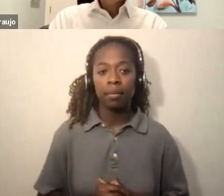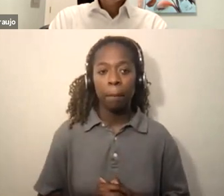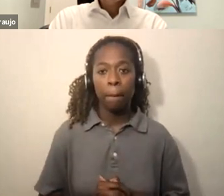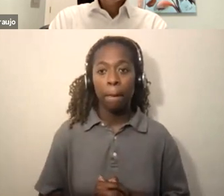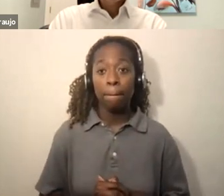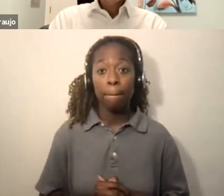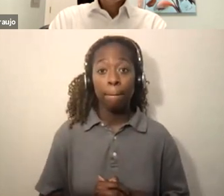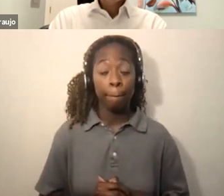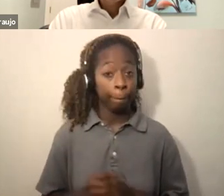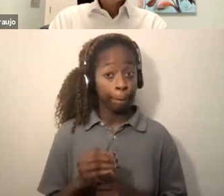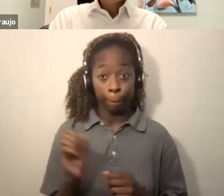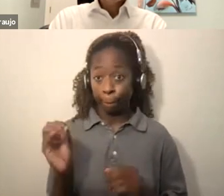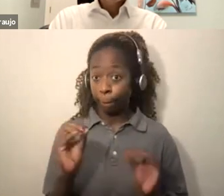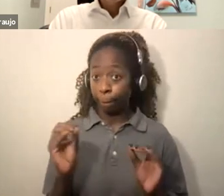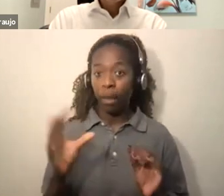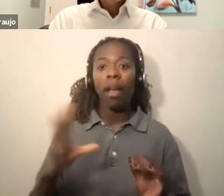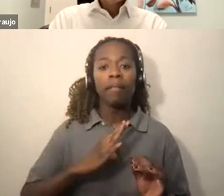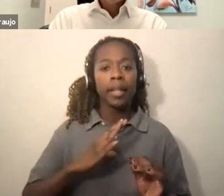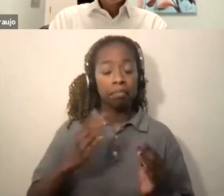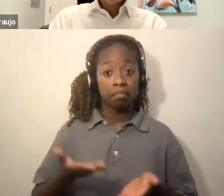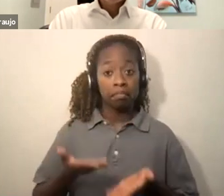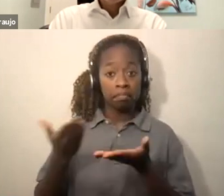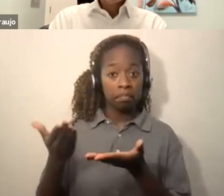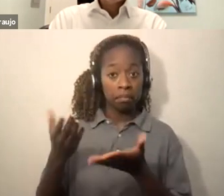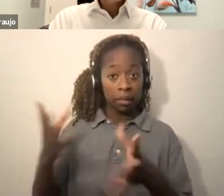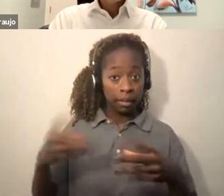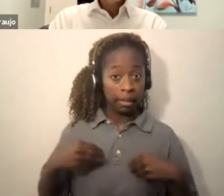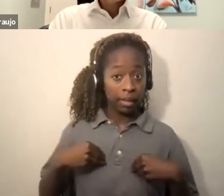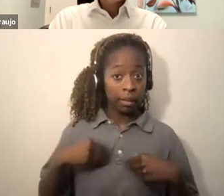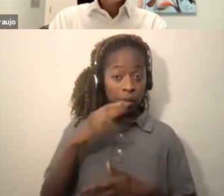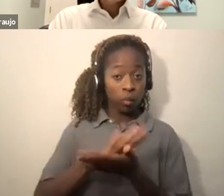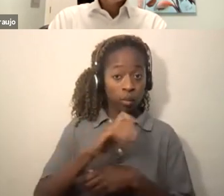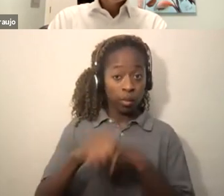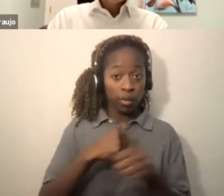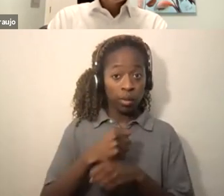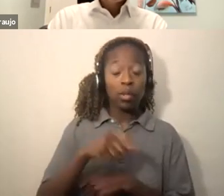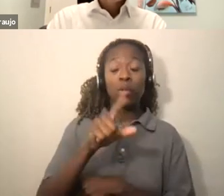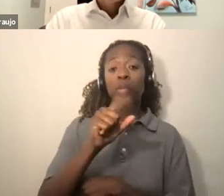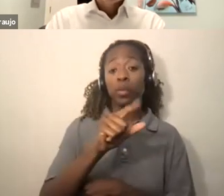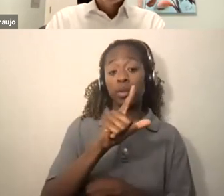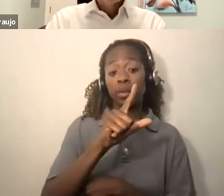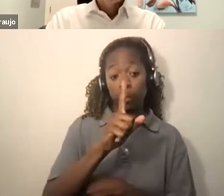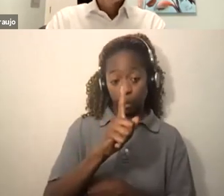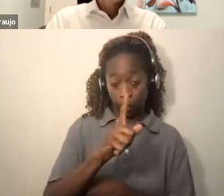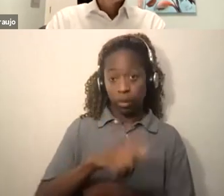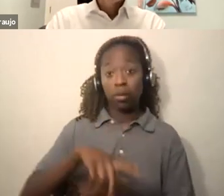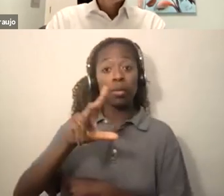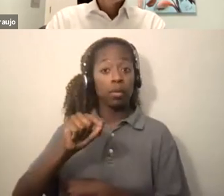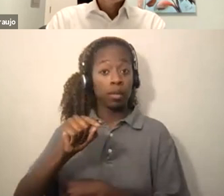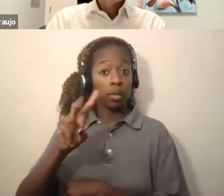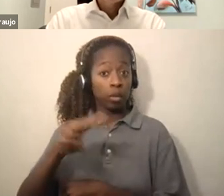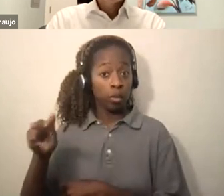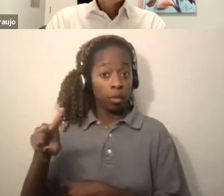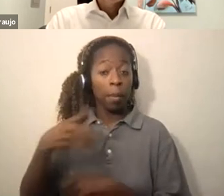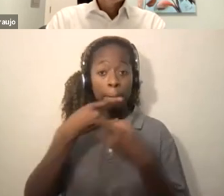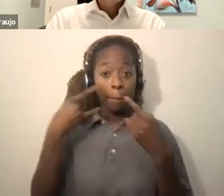there no further questions i will entertain a motion to accept the school year 2021 2022 mask and covet testing policy